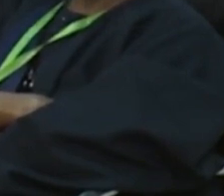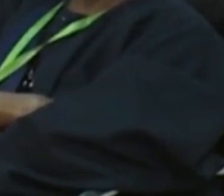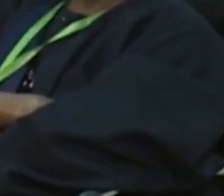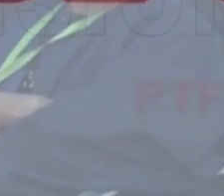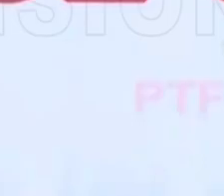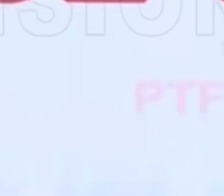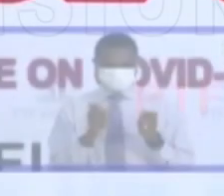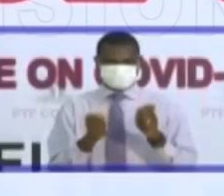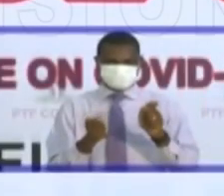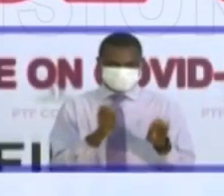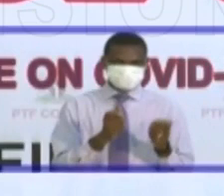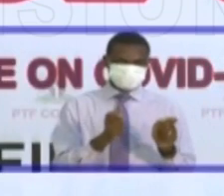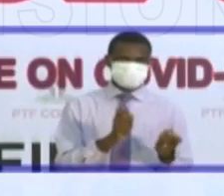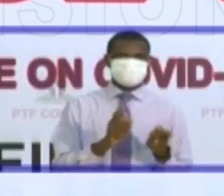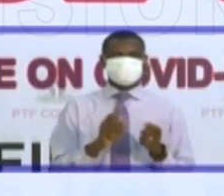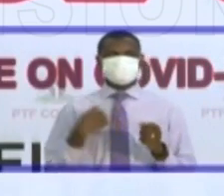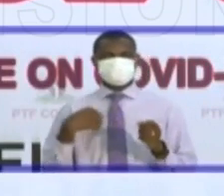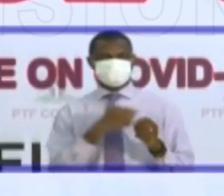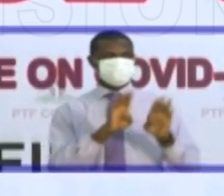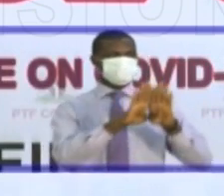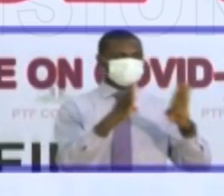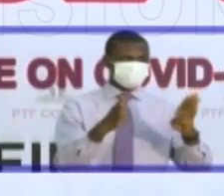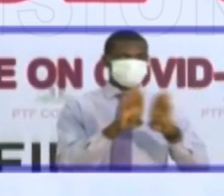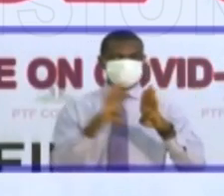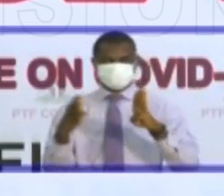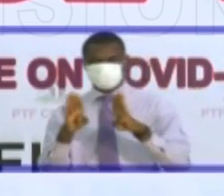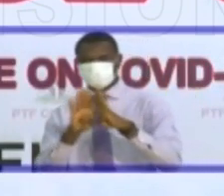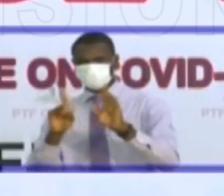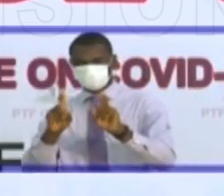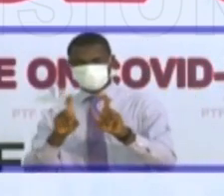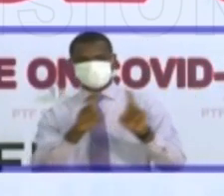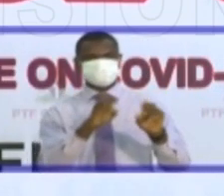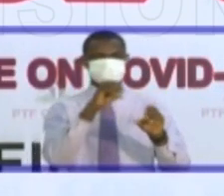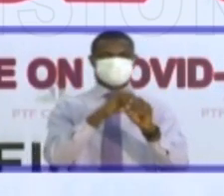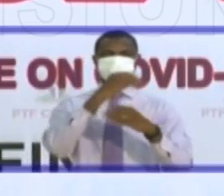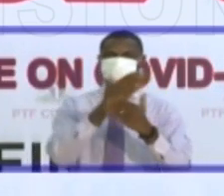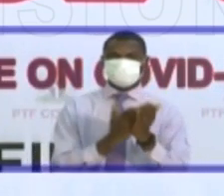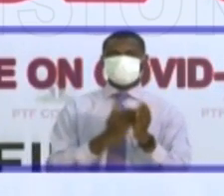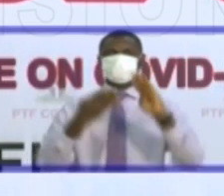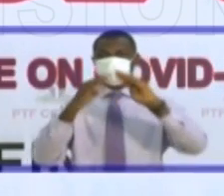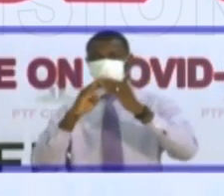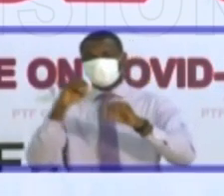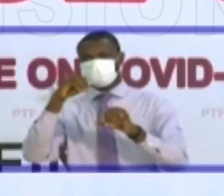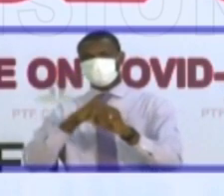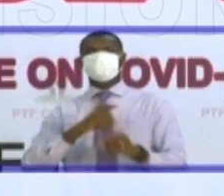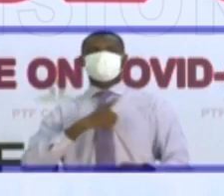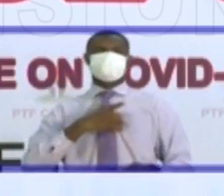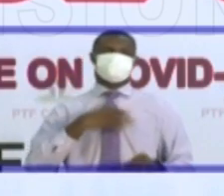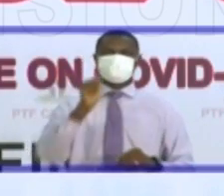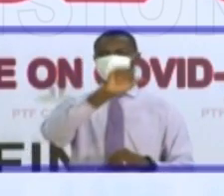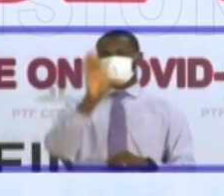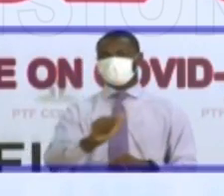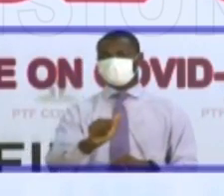modified, and door-to-door testing is now taking place in some communities in Lagos and Abuja.